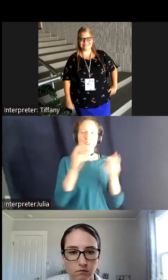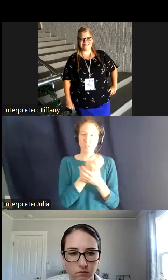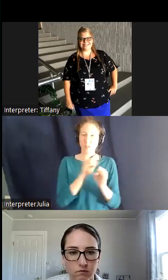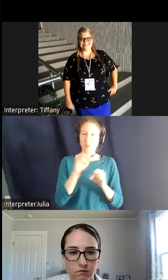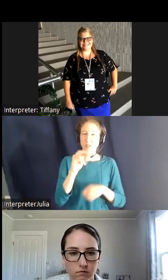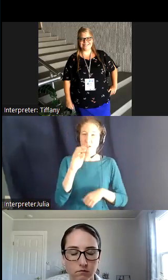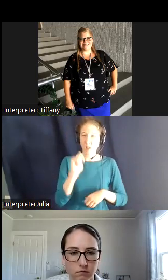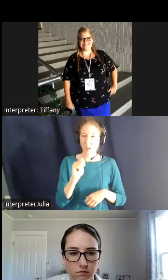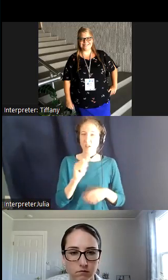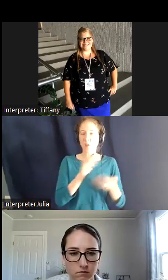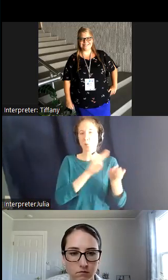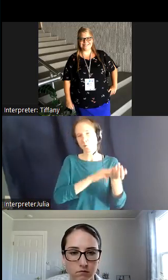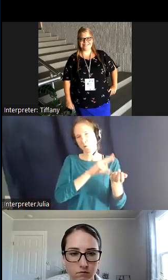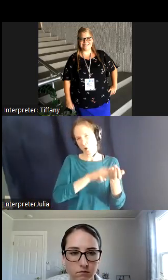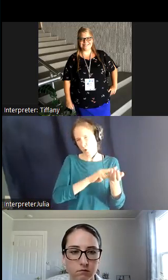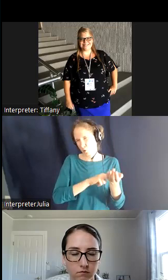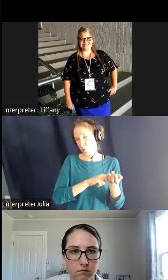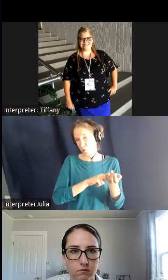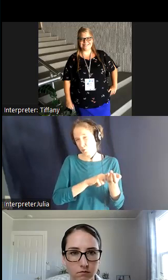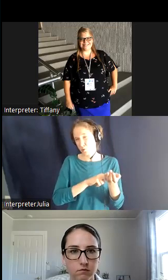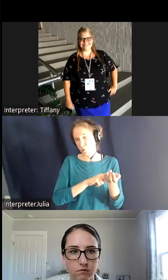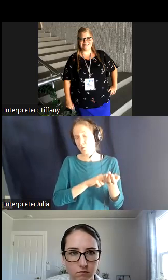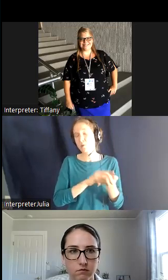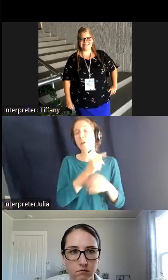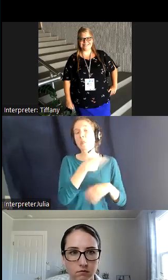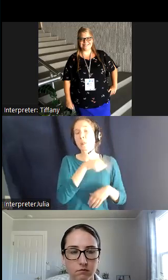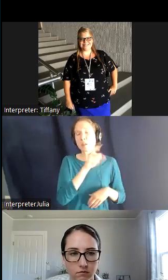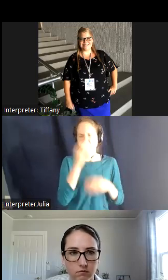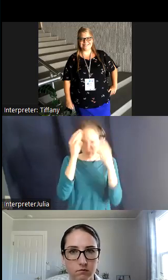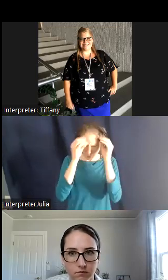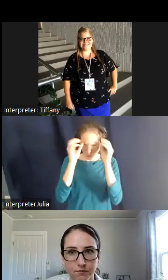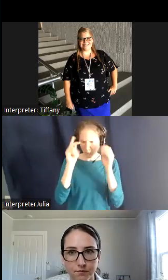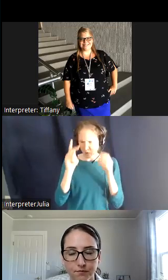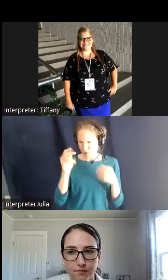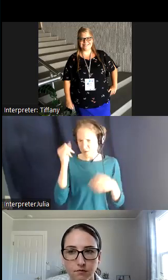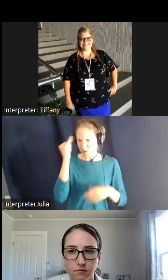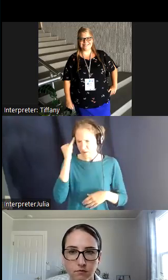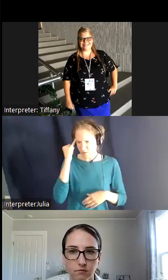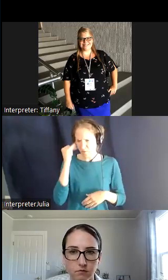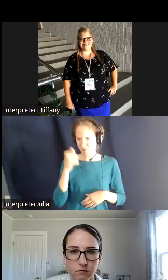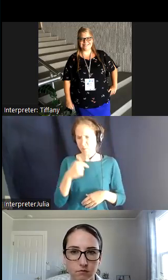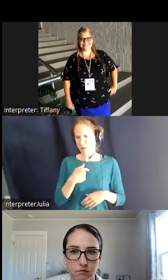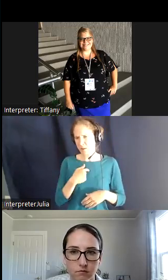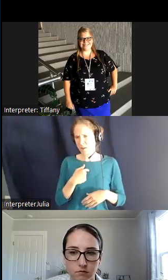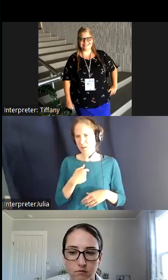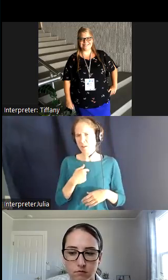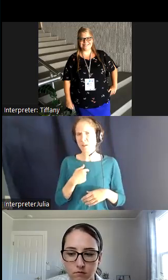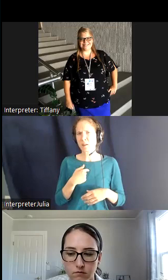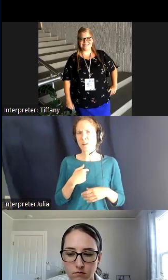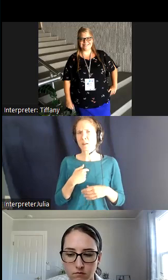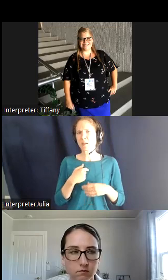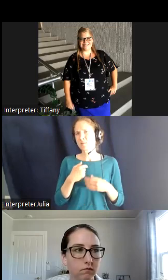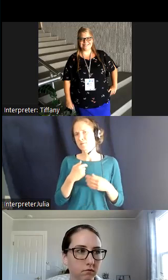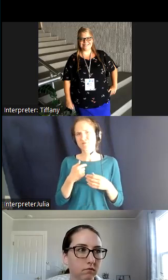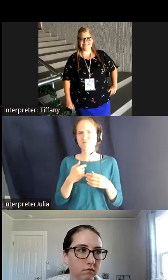thinking about if they're going to provide that type of service, then they would need to operate in